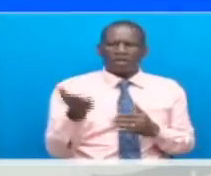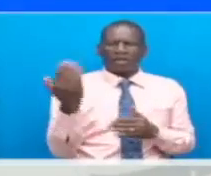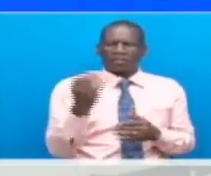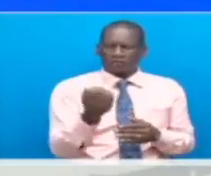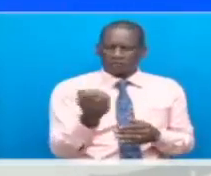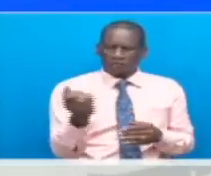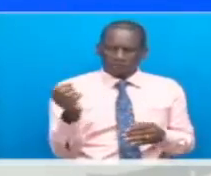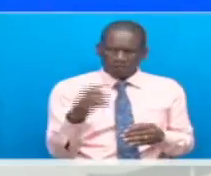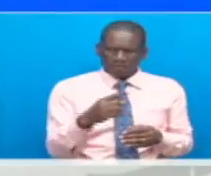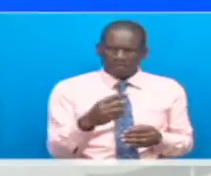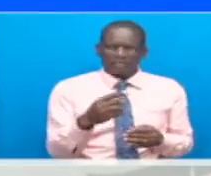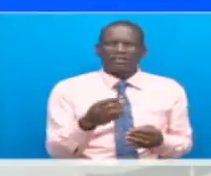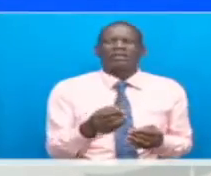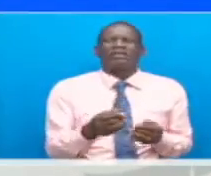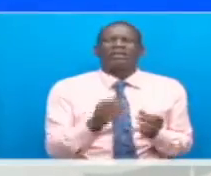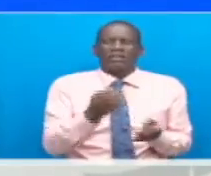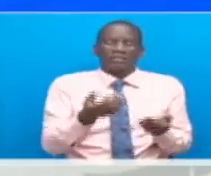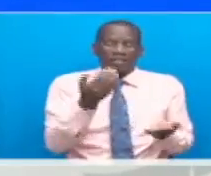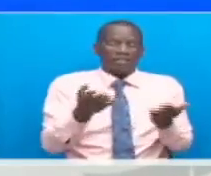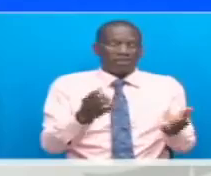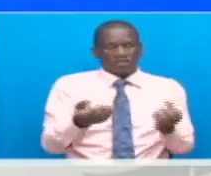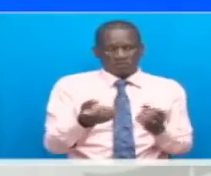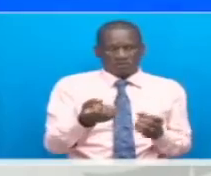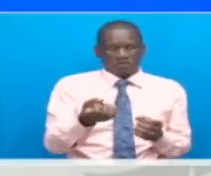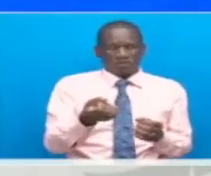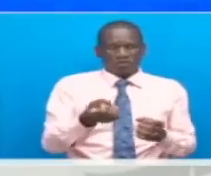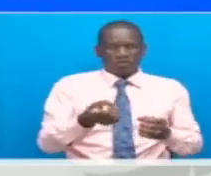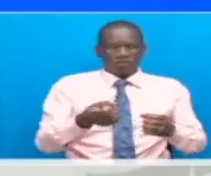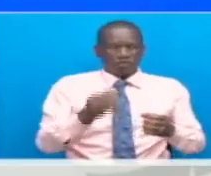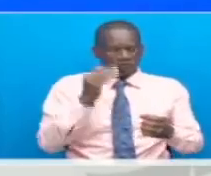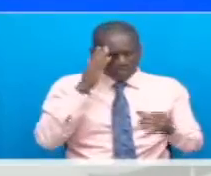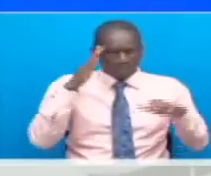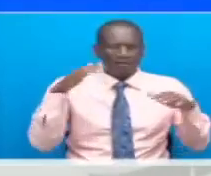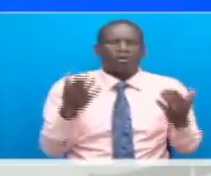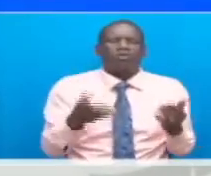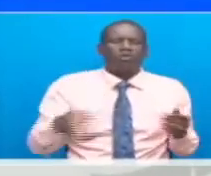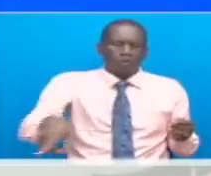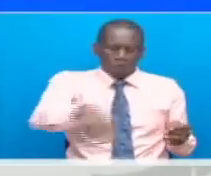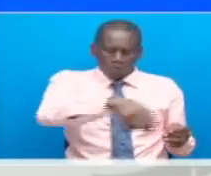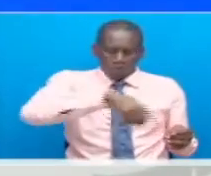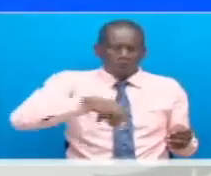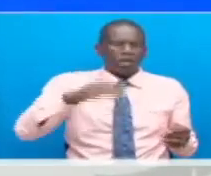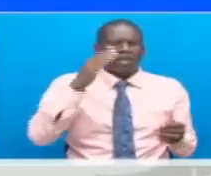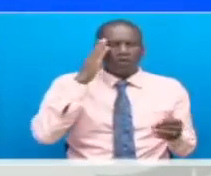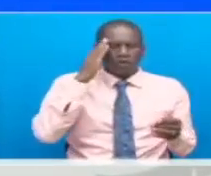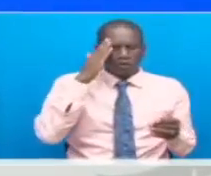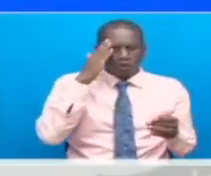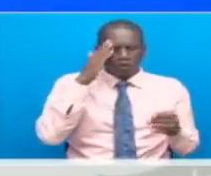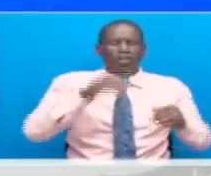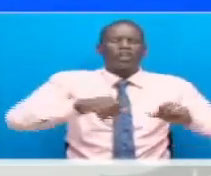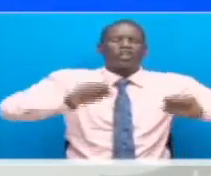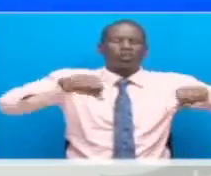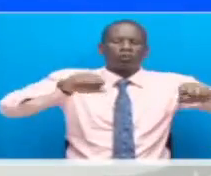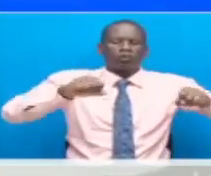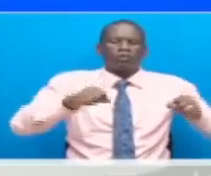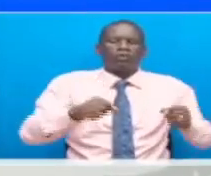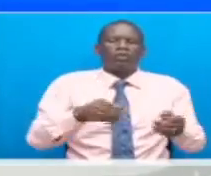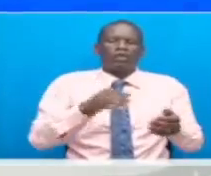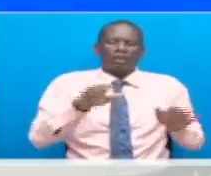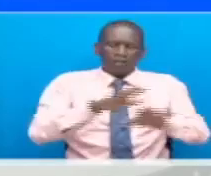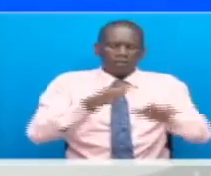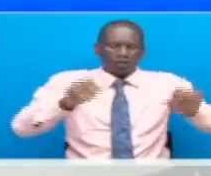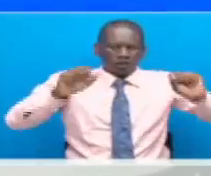last few months is anything to go by, we know inawezekana, it is